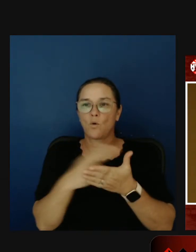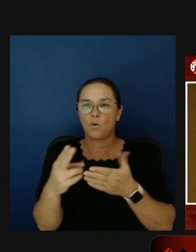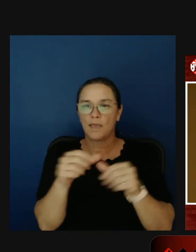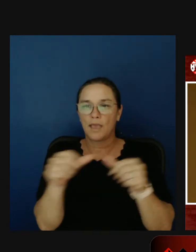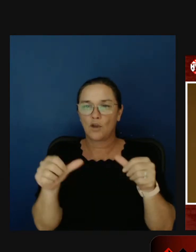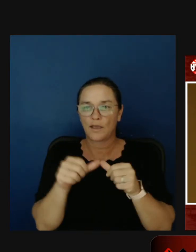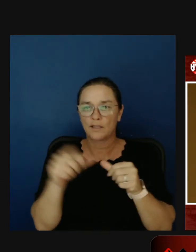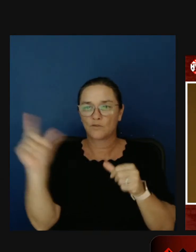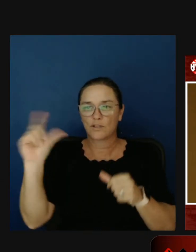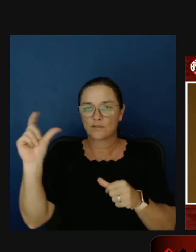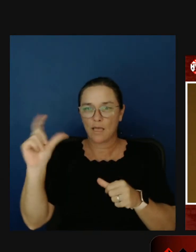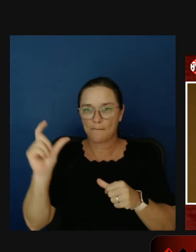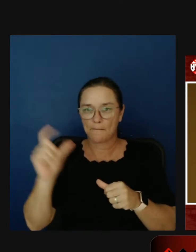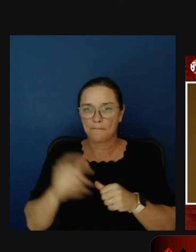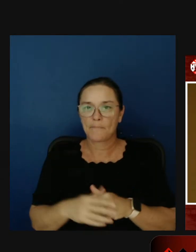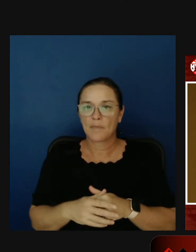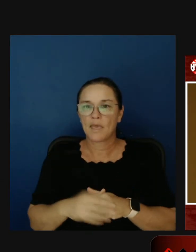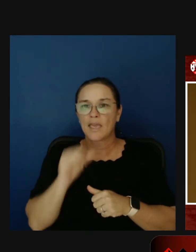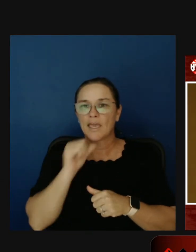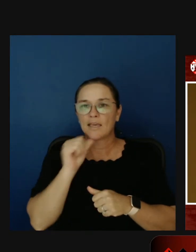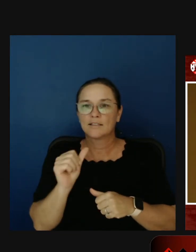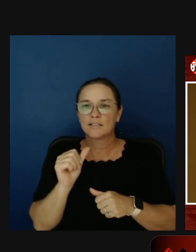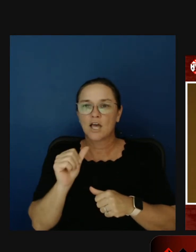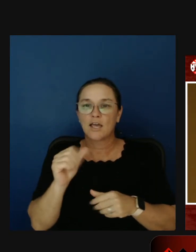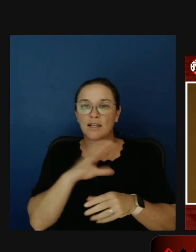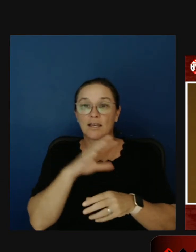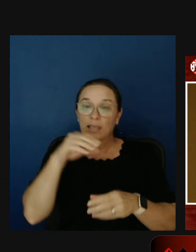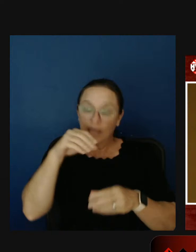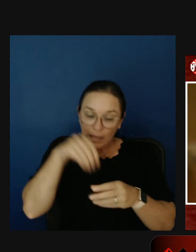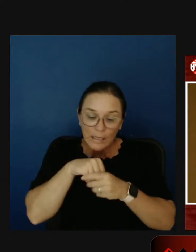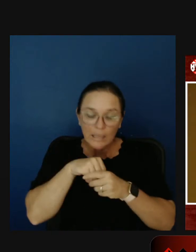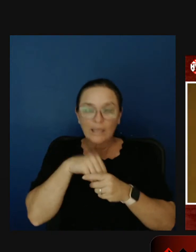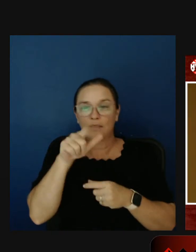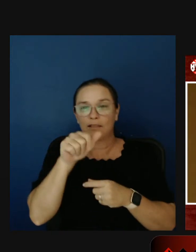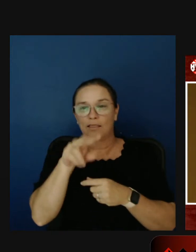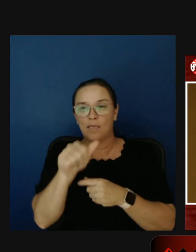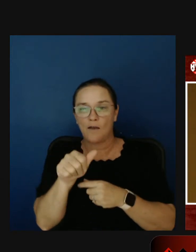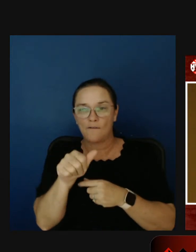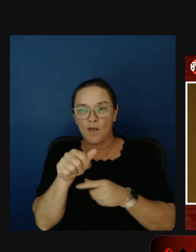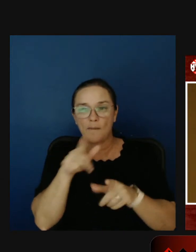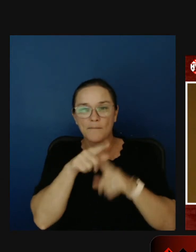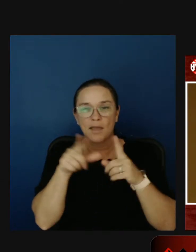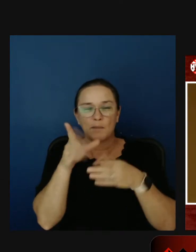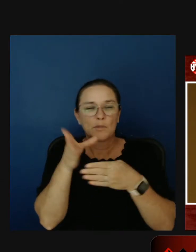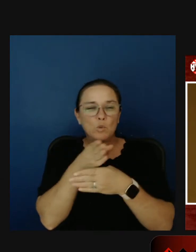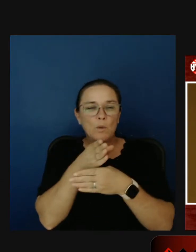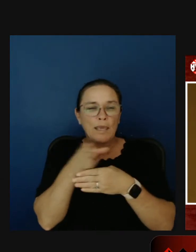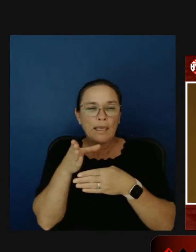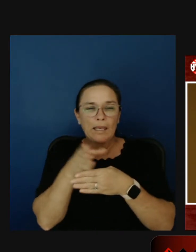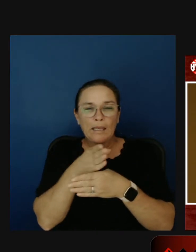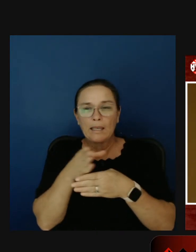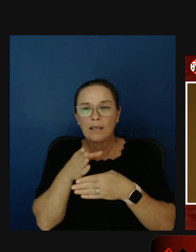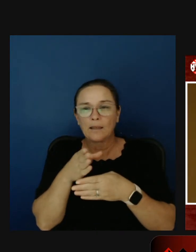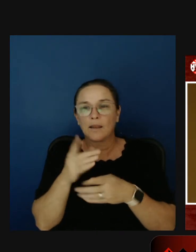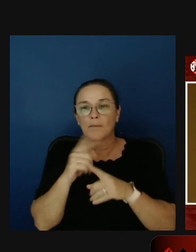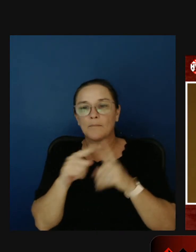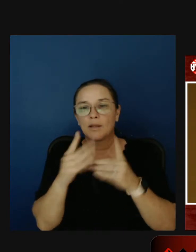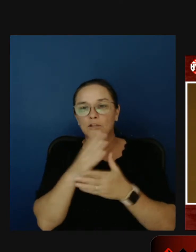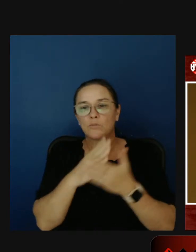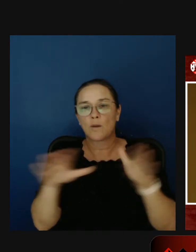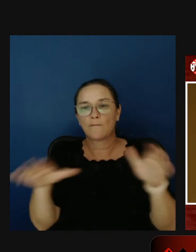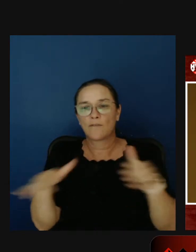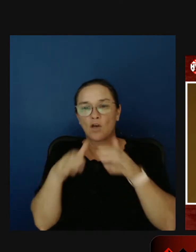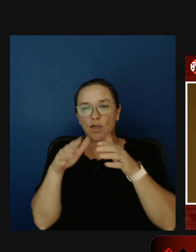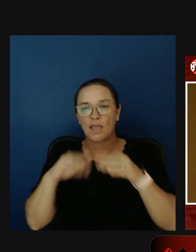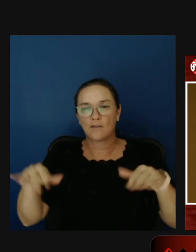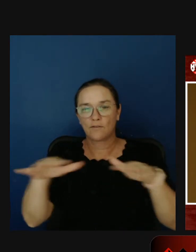right, it doesn't actually sit in the lava flows, it sits right between some young lava flows, but it's part of this volcanic field that runs